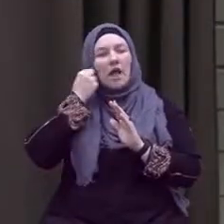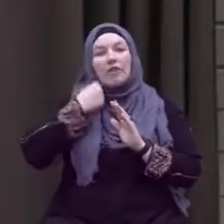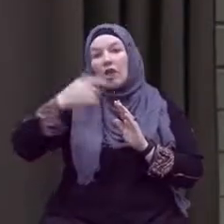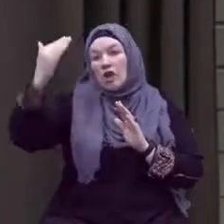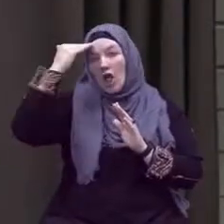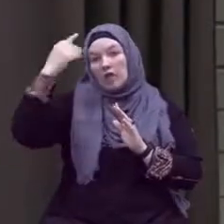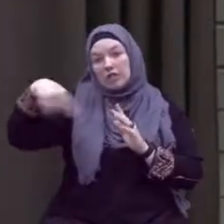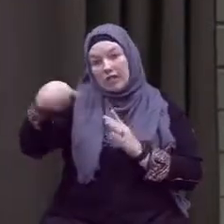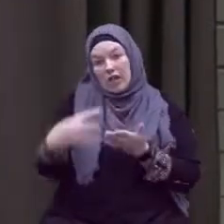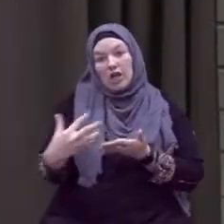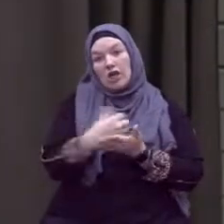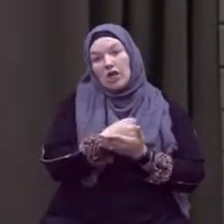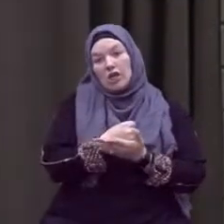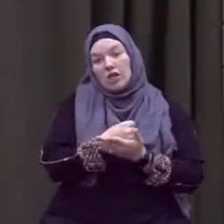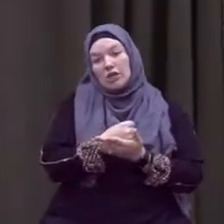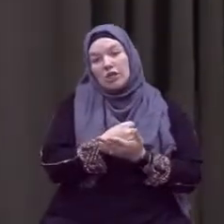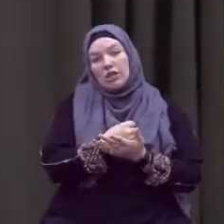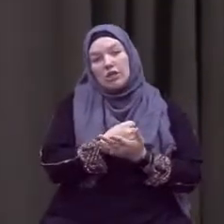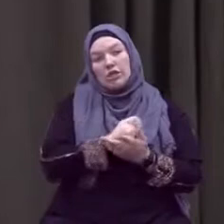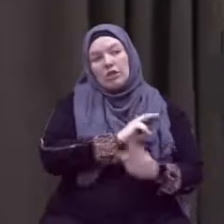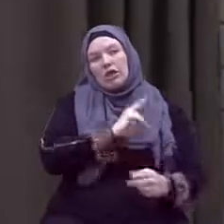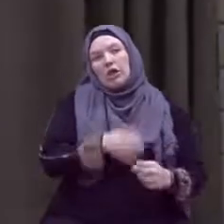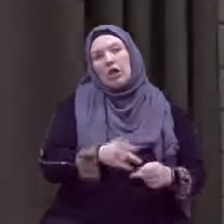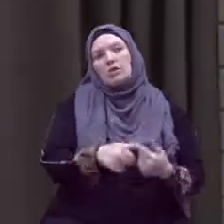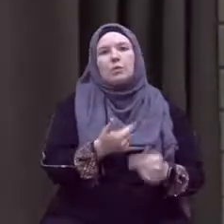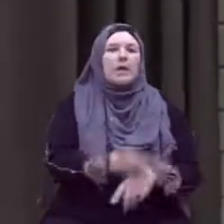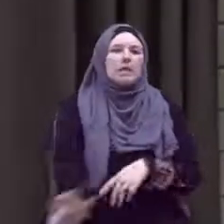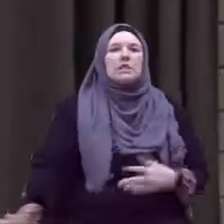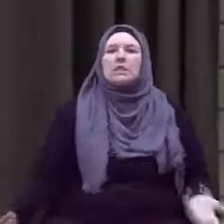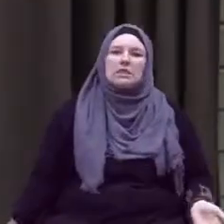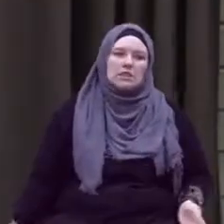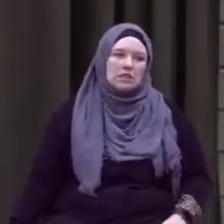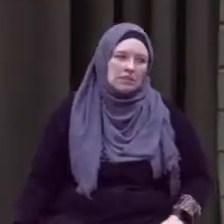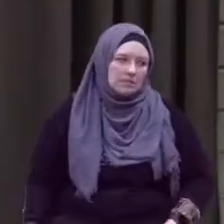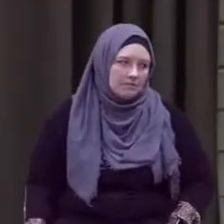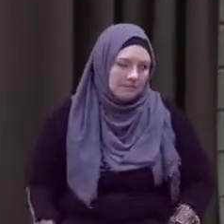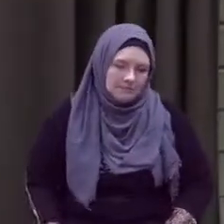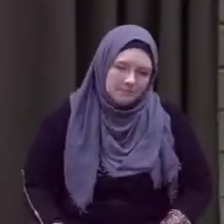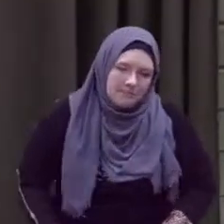earned is rendered to waste.